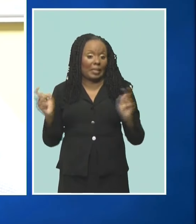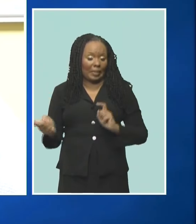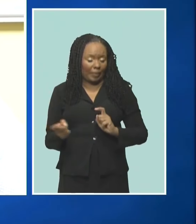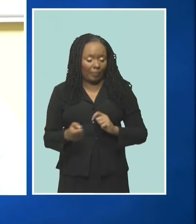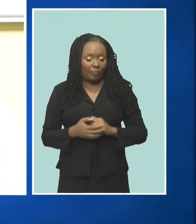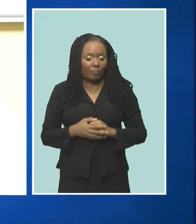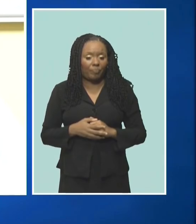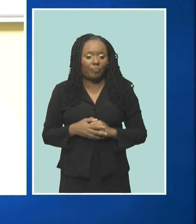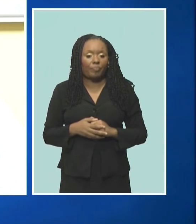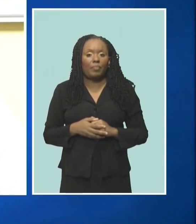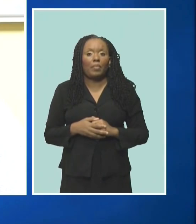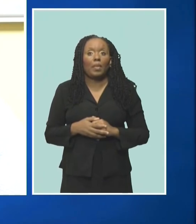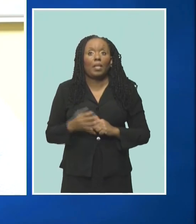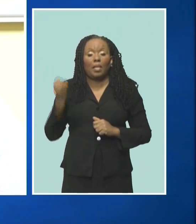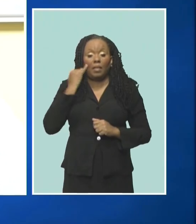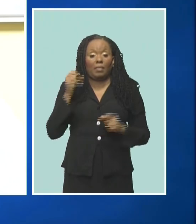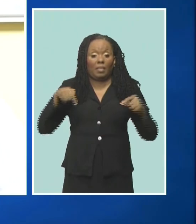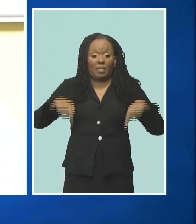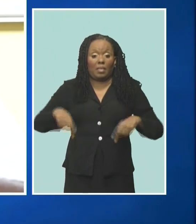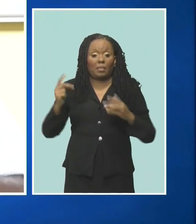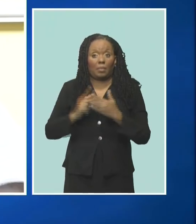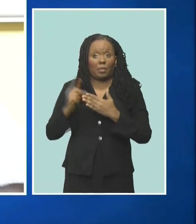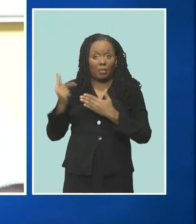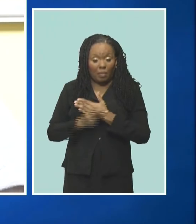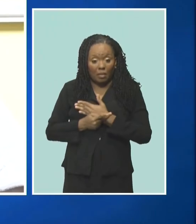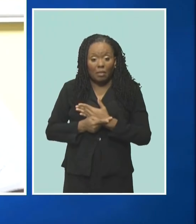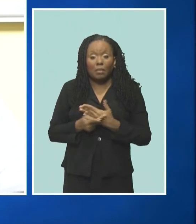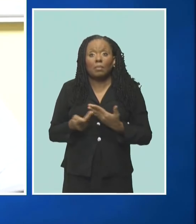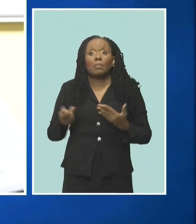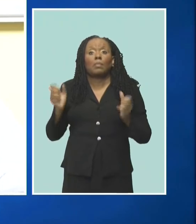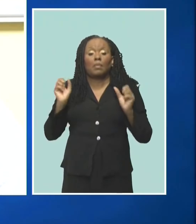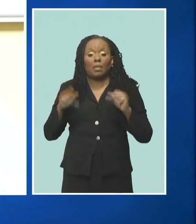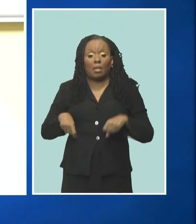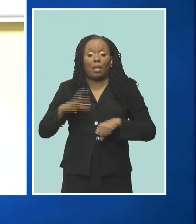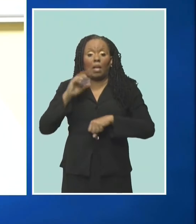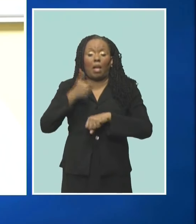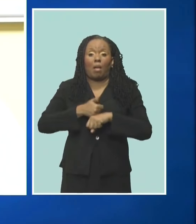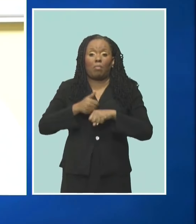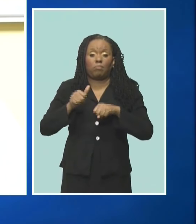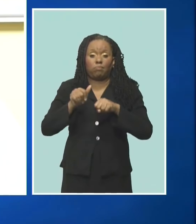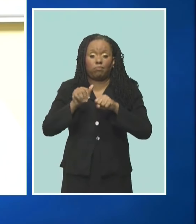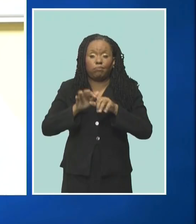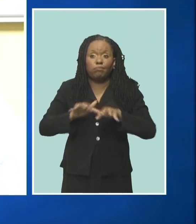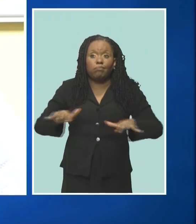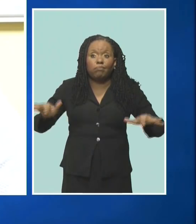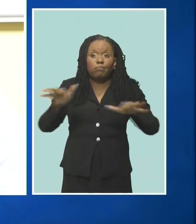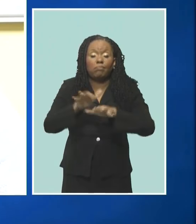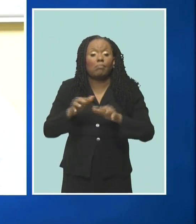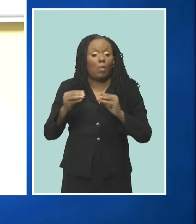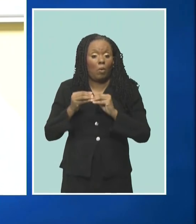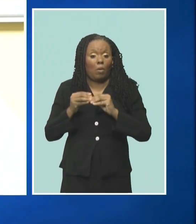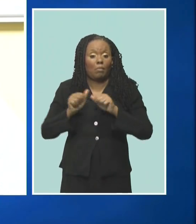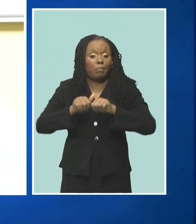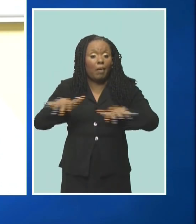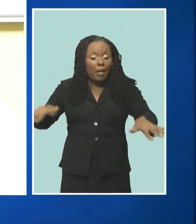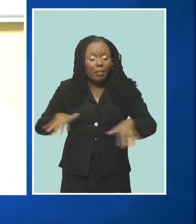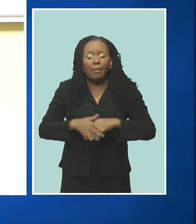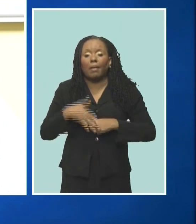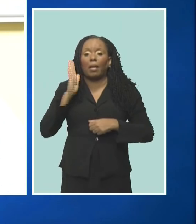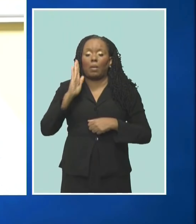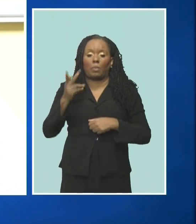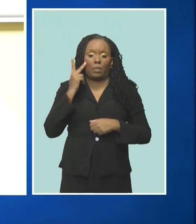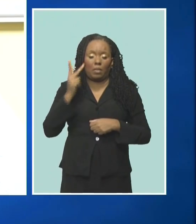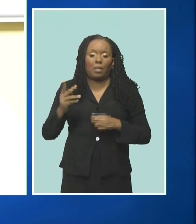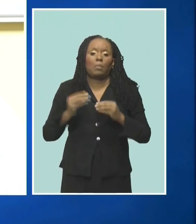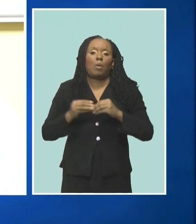And if Safe Zone can even have this on a broader scale, of course it will take resources, you will start to also see some